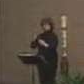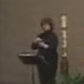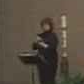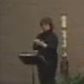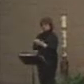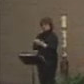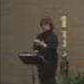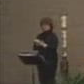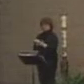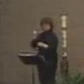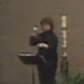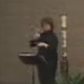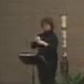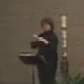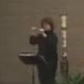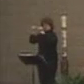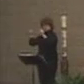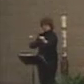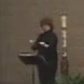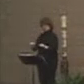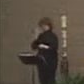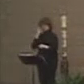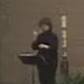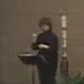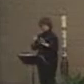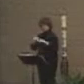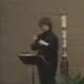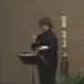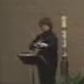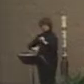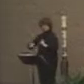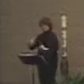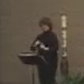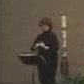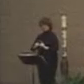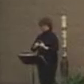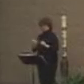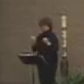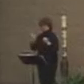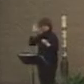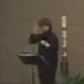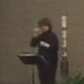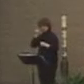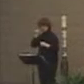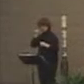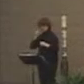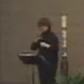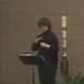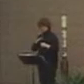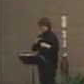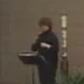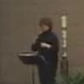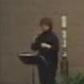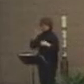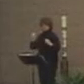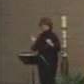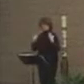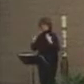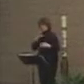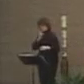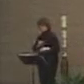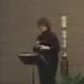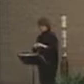And in that sculpture, we see all these people, men and women, young and old, different